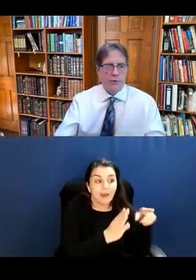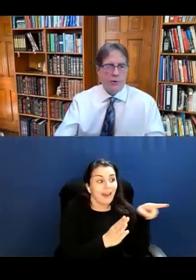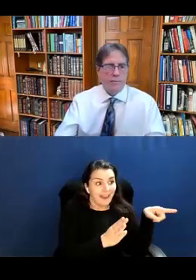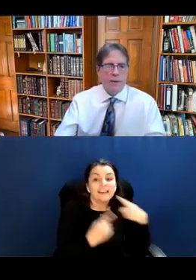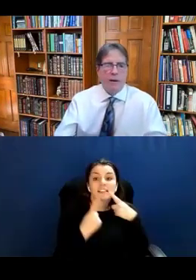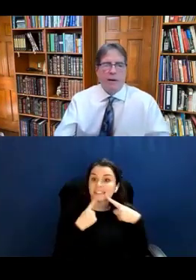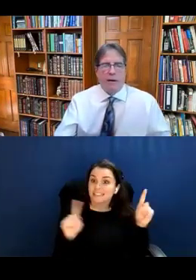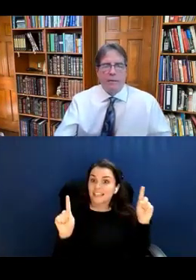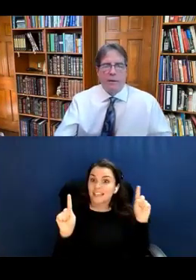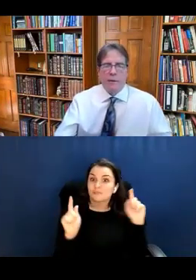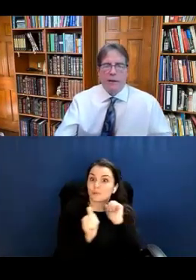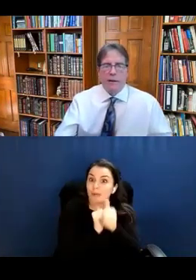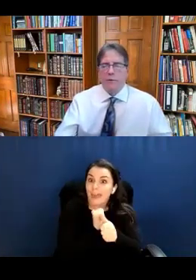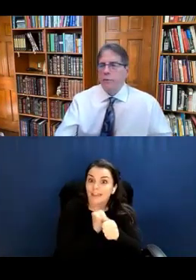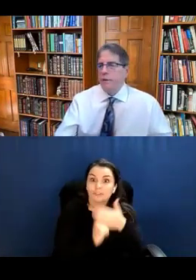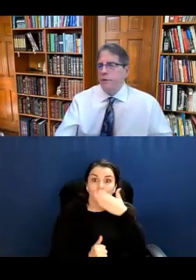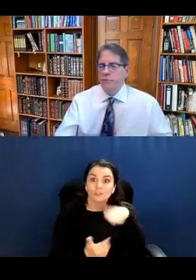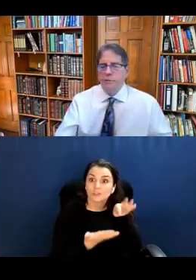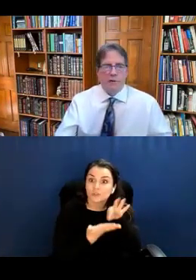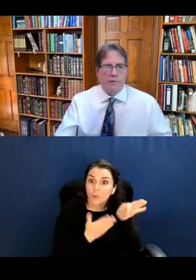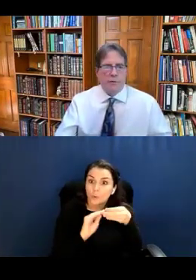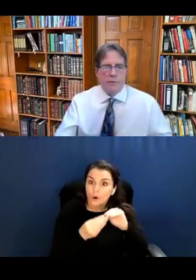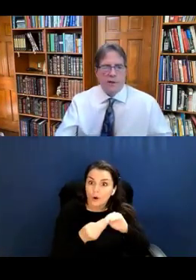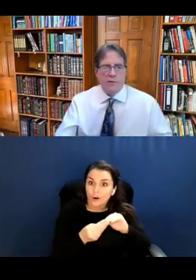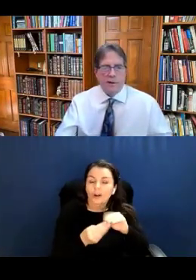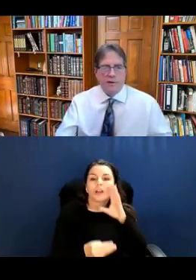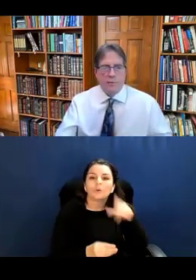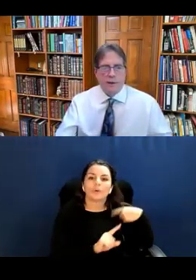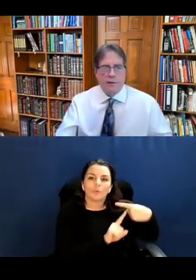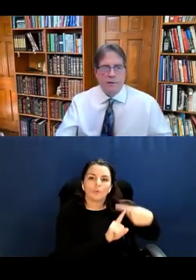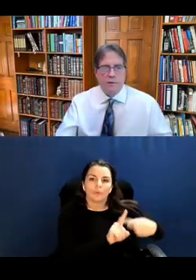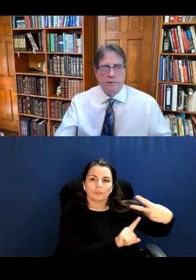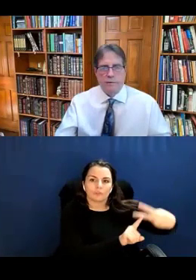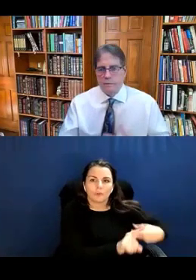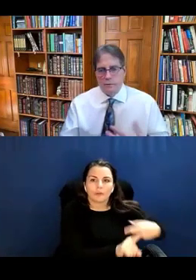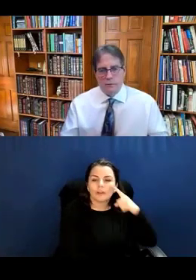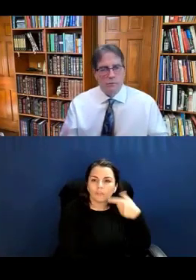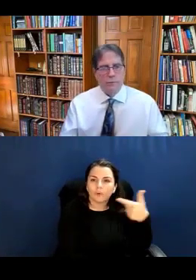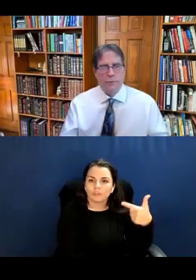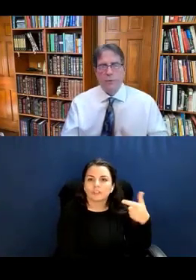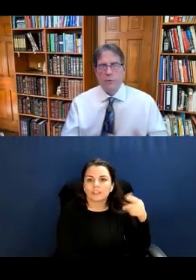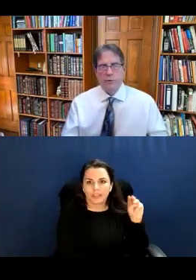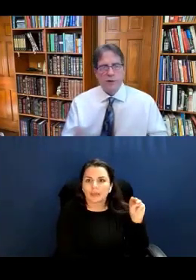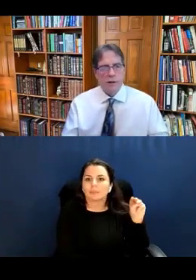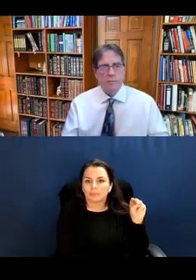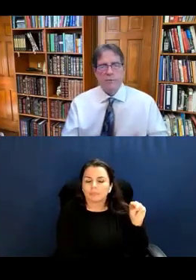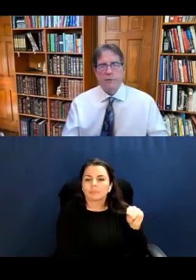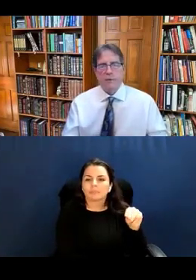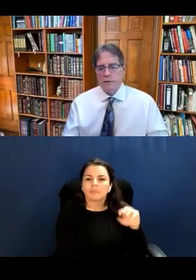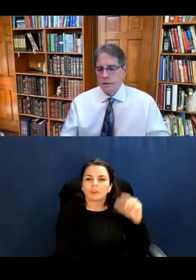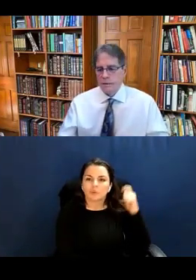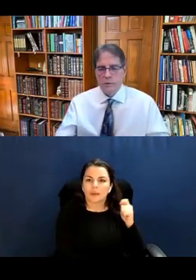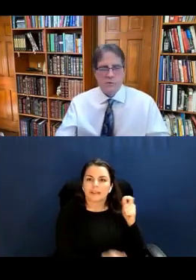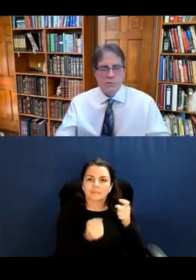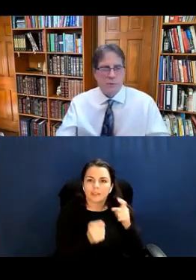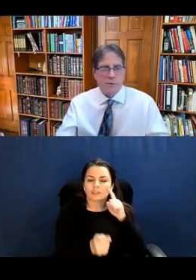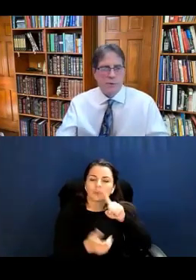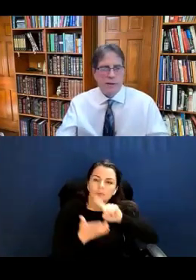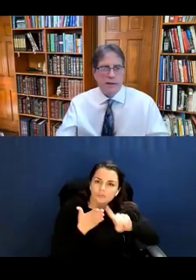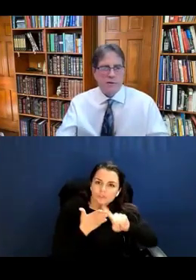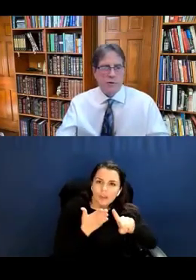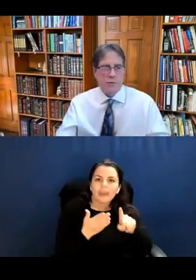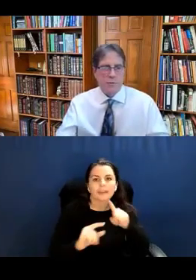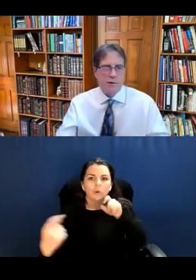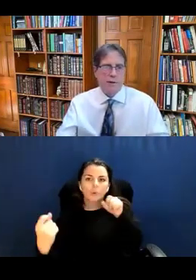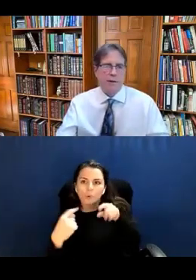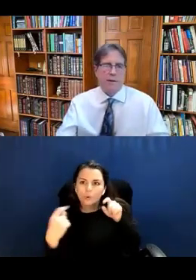great score, it will take another 1 to 2 months for the grants management branch to do pre-award checkups and correspond with you and